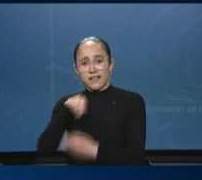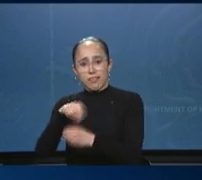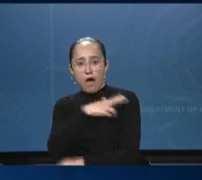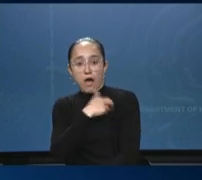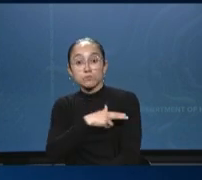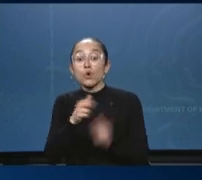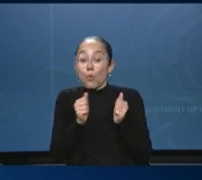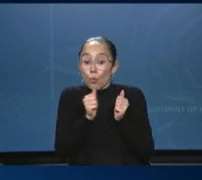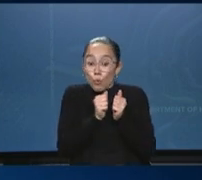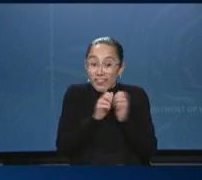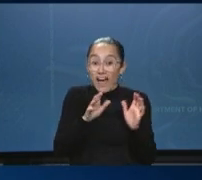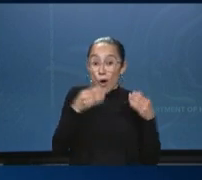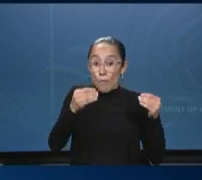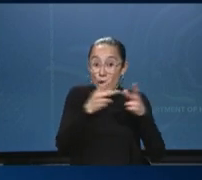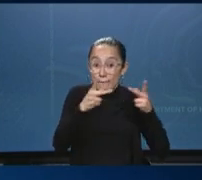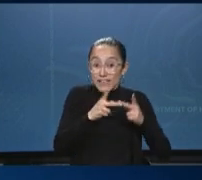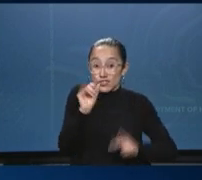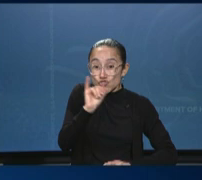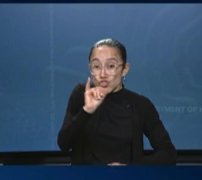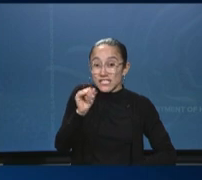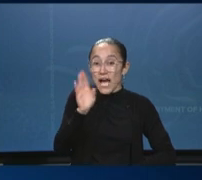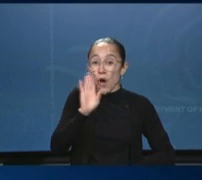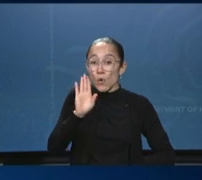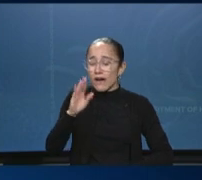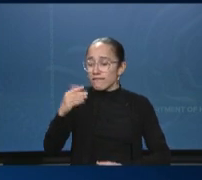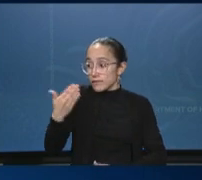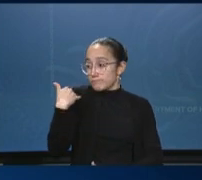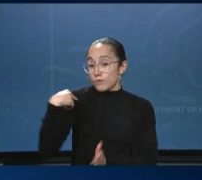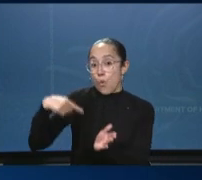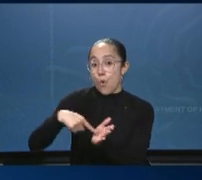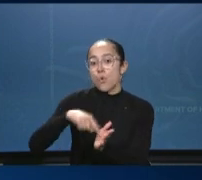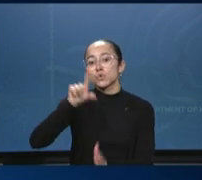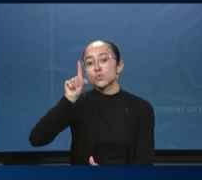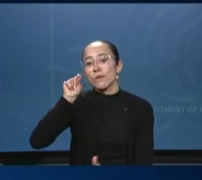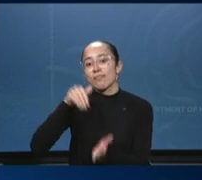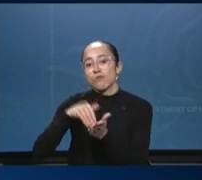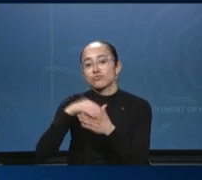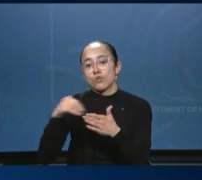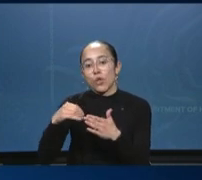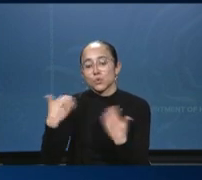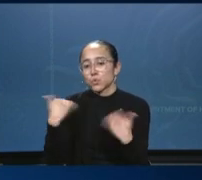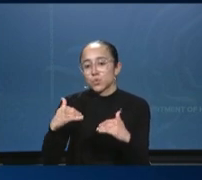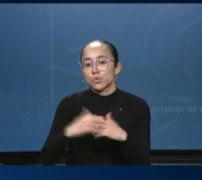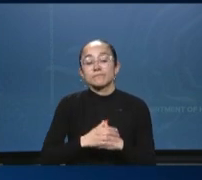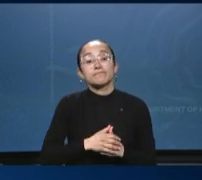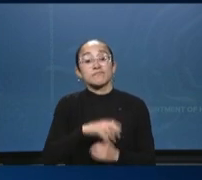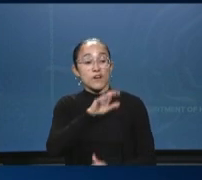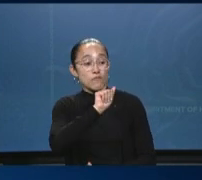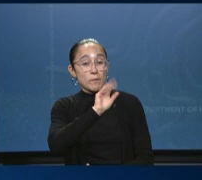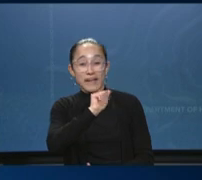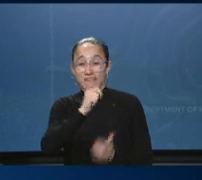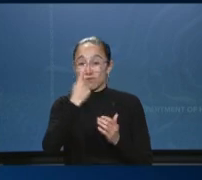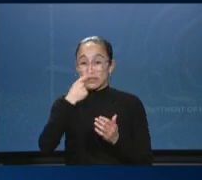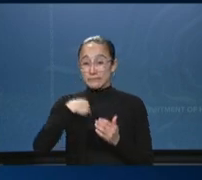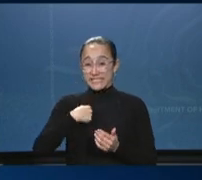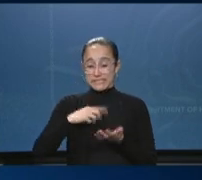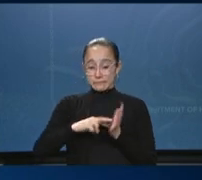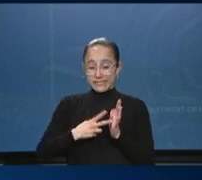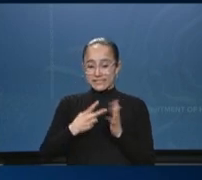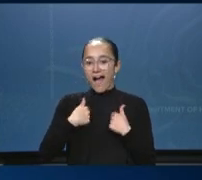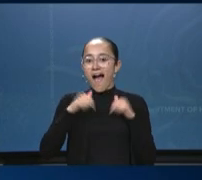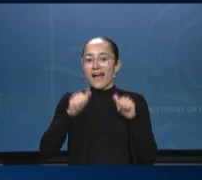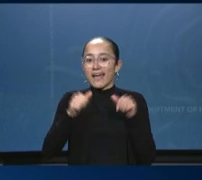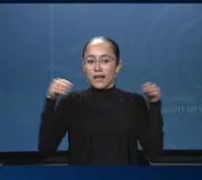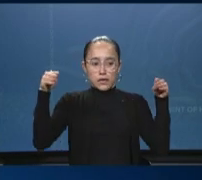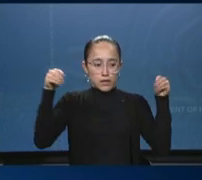marketplace, I would have been stuck with a $120,000 bill. The Affordable Care Act, for me, it means that I can do both, pay my